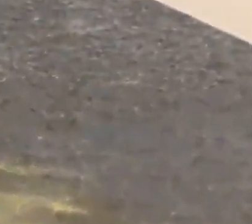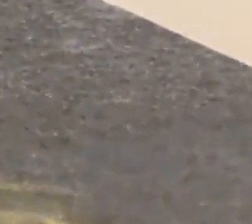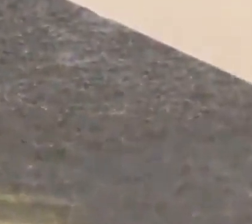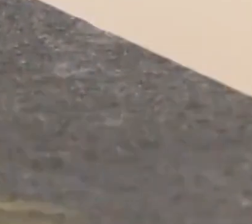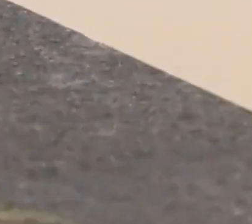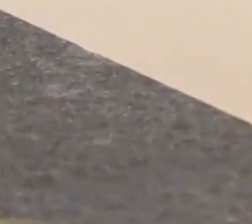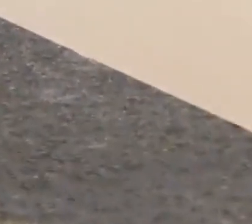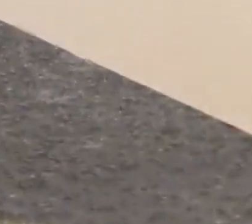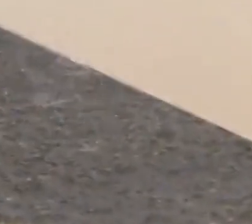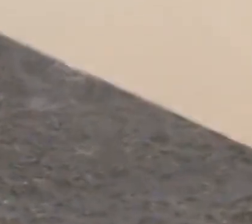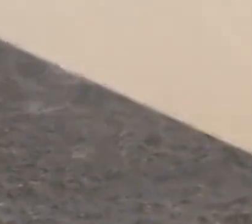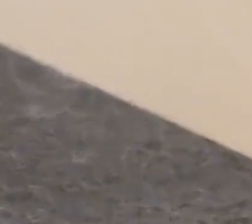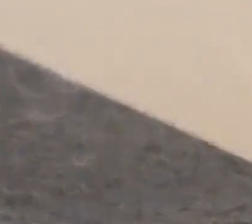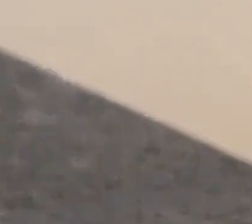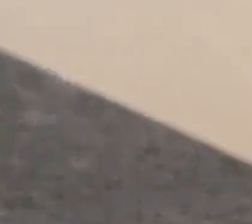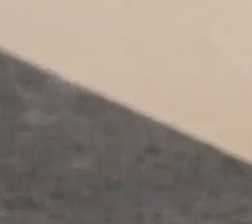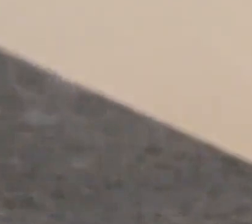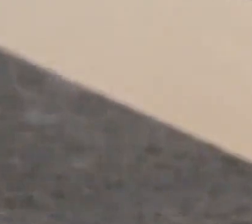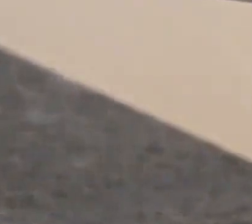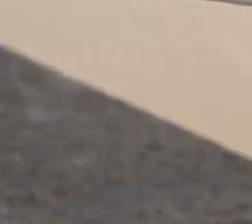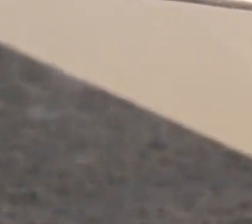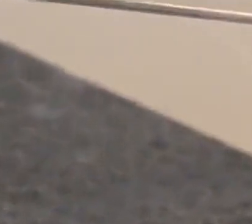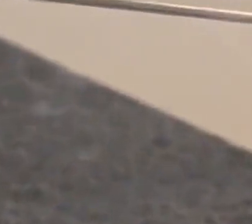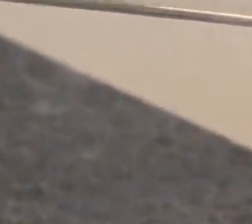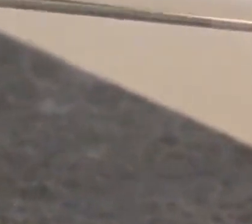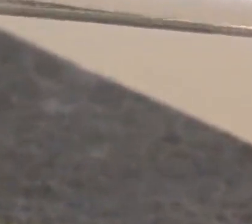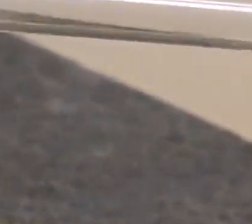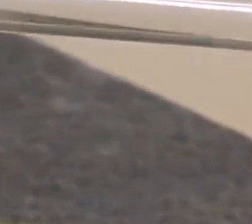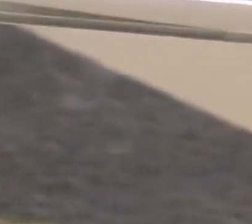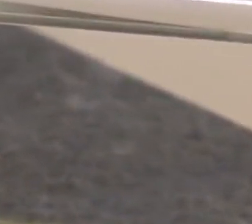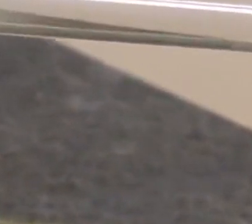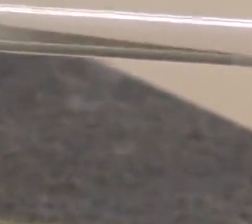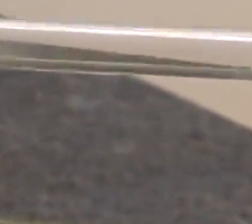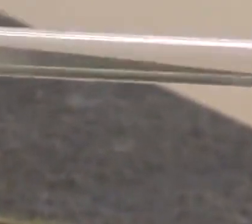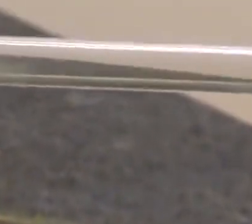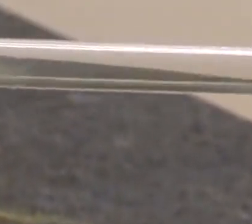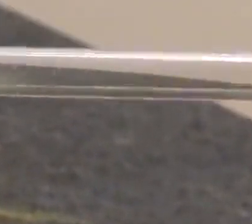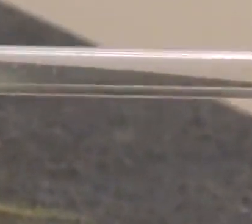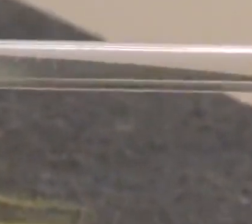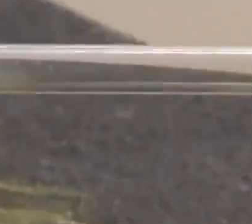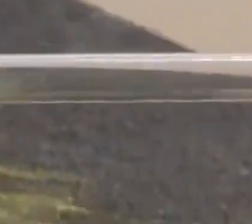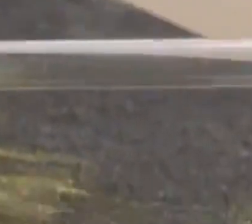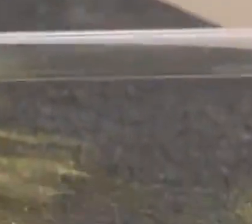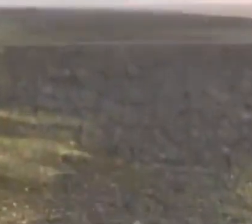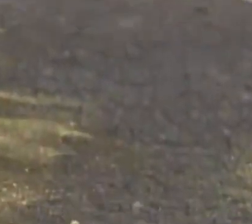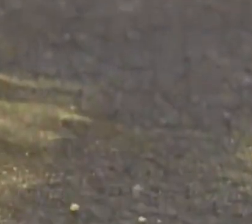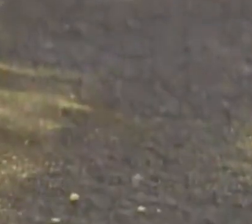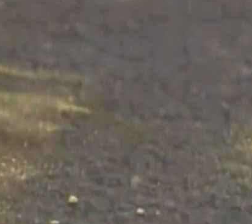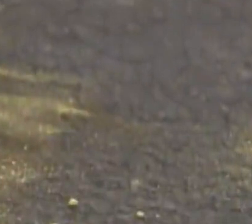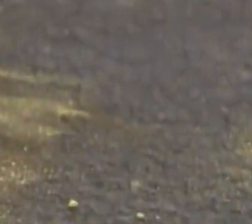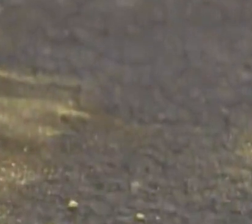compound. If the component is not heated, iron and sulfur will not combine to form a compound.